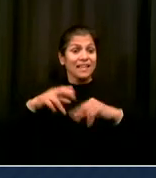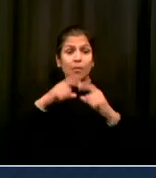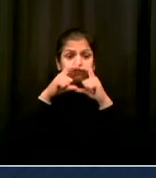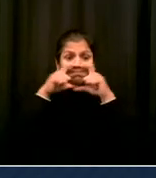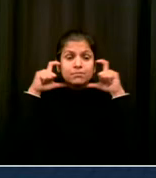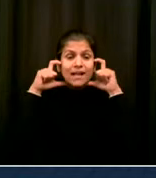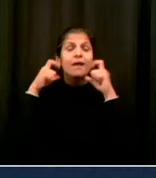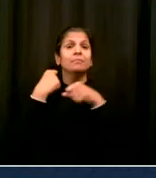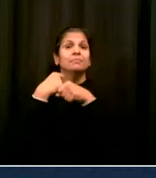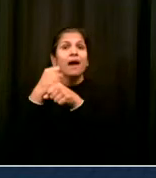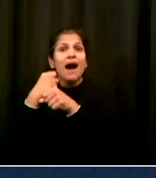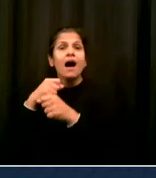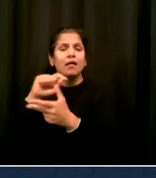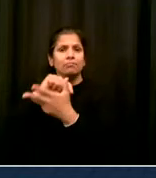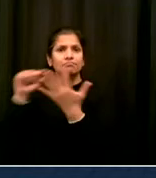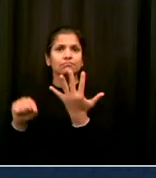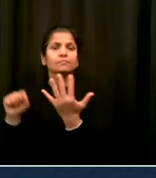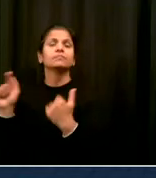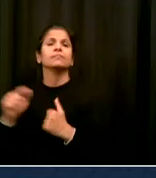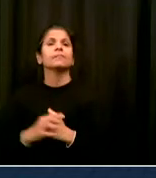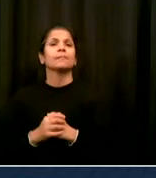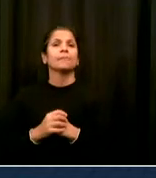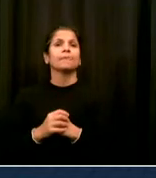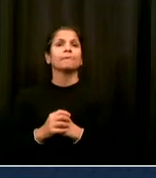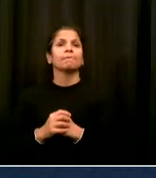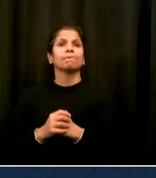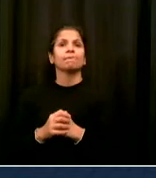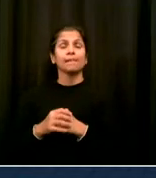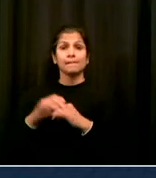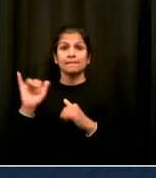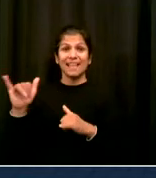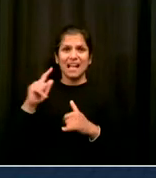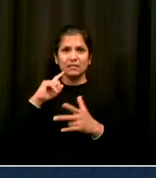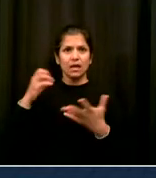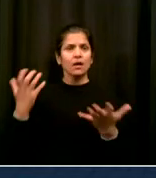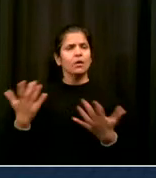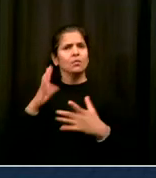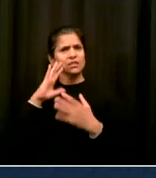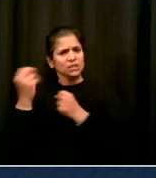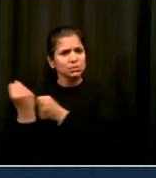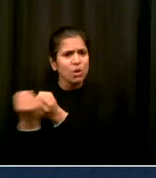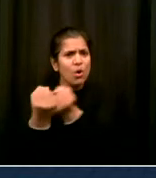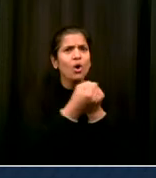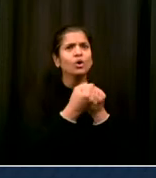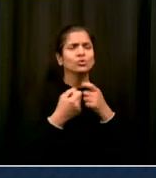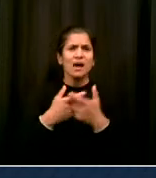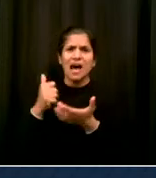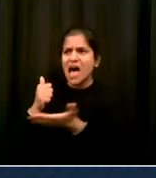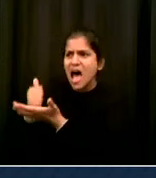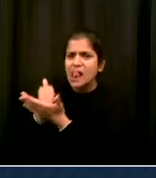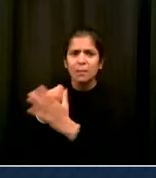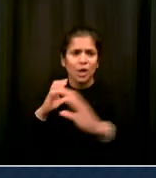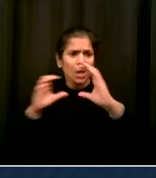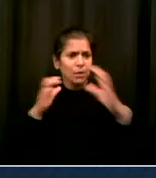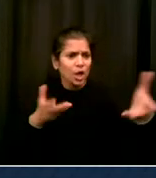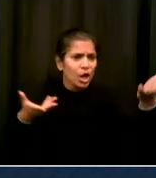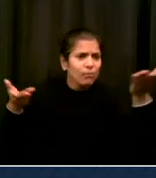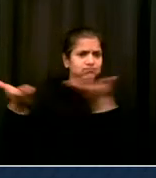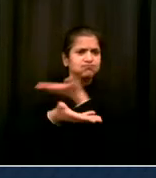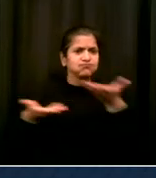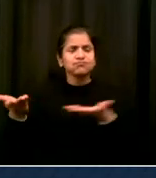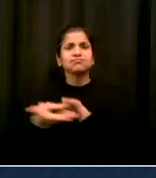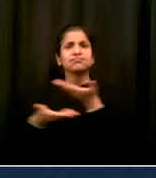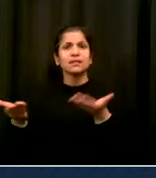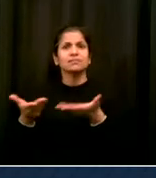people celebrated and supported each other, the cultural activities put together to support people, give them hope. This was a